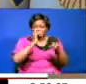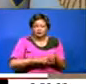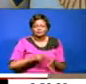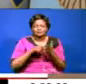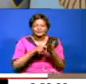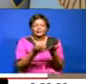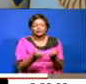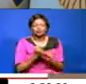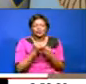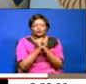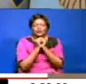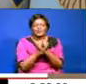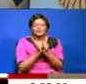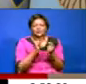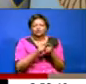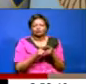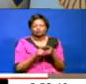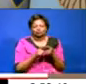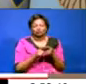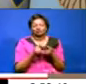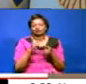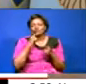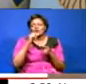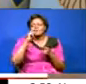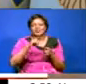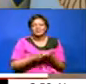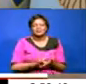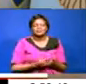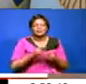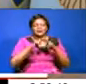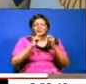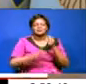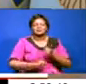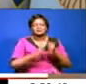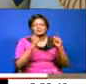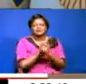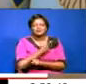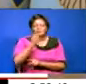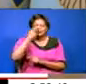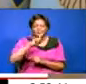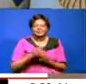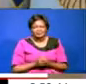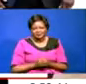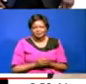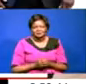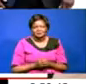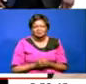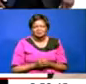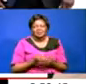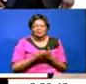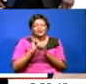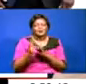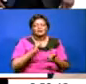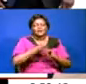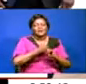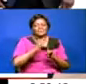work together, told the MPs that he would be counting on their support on various policy bills he seeks to push. This is the second